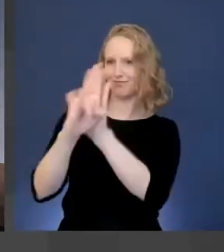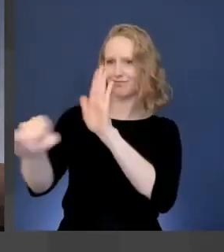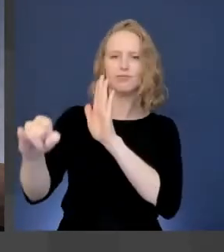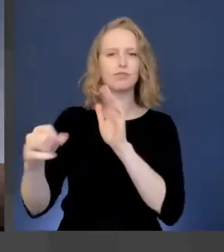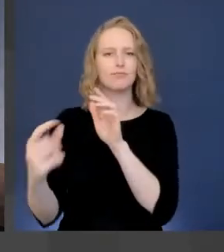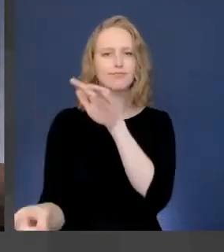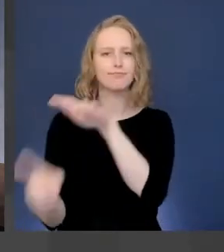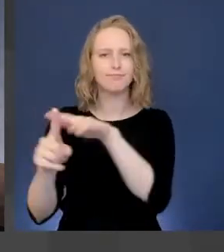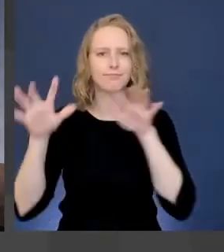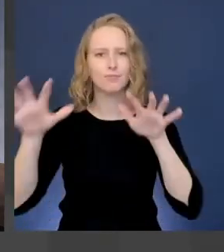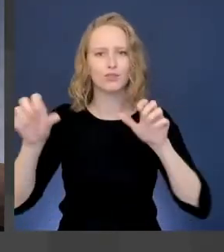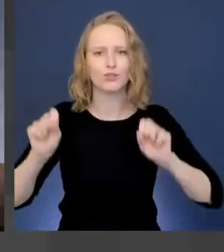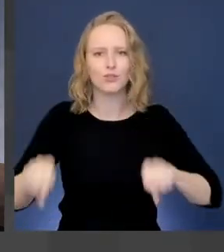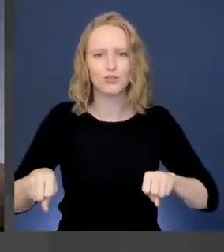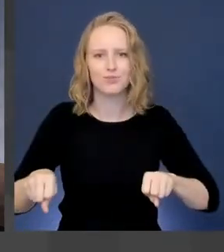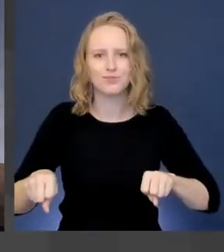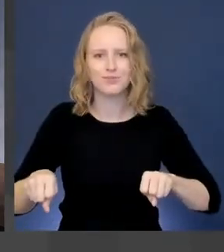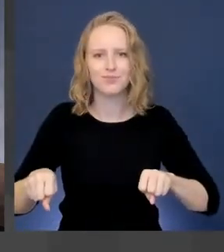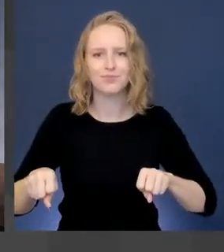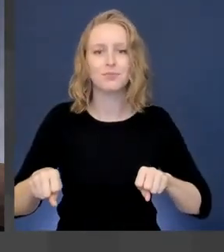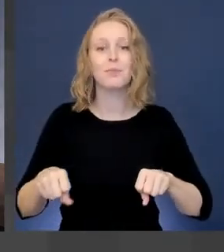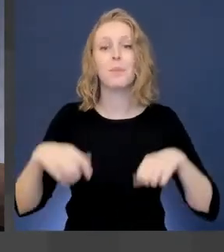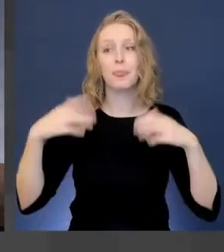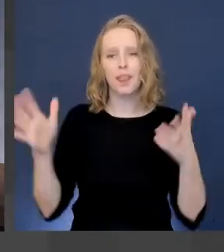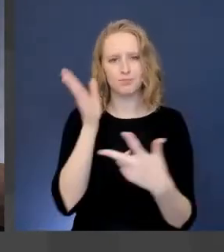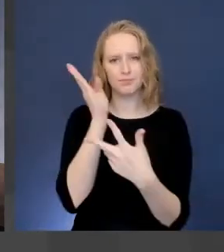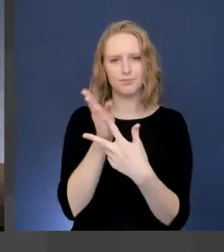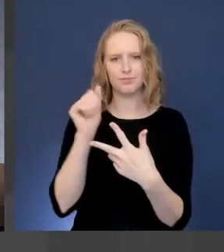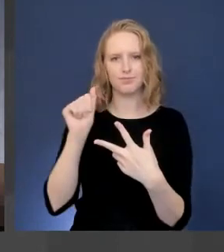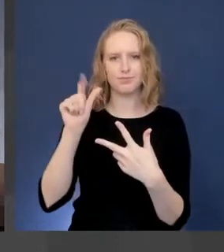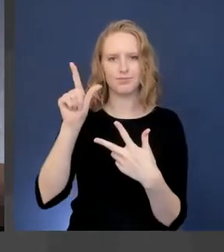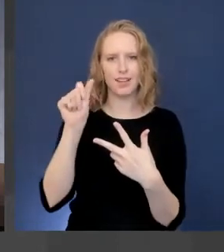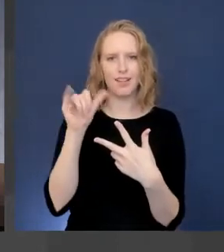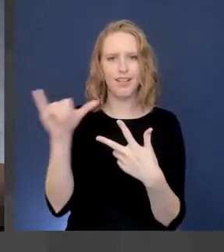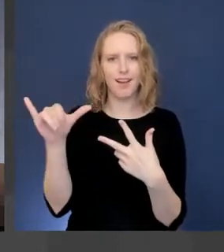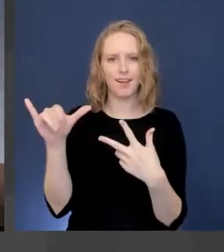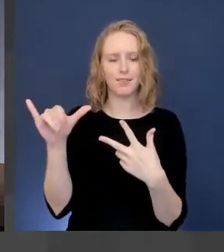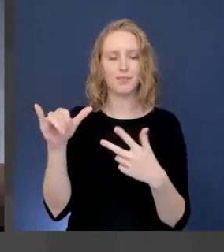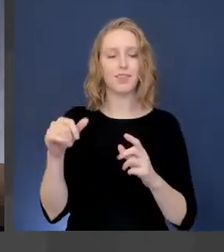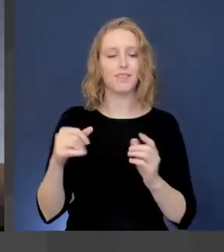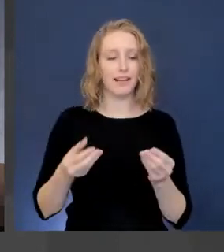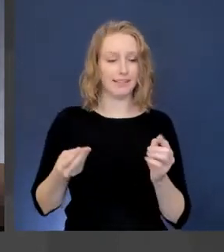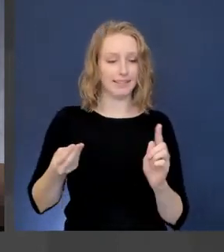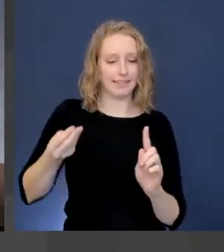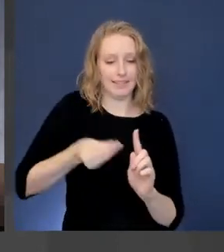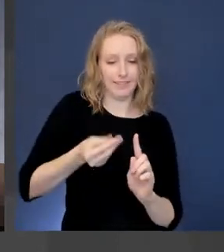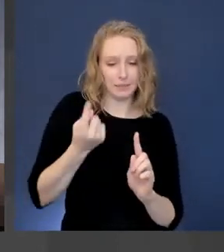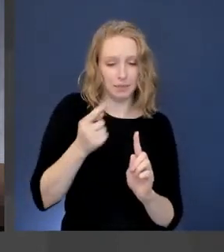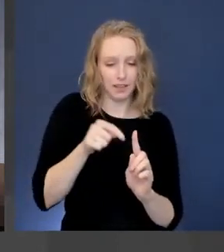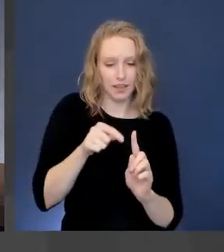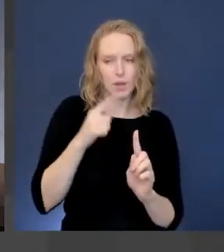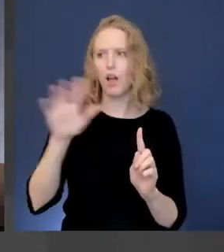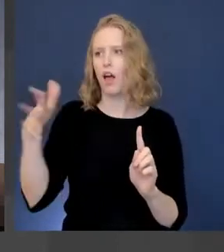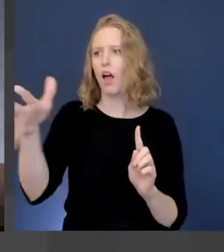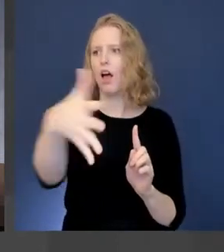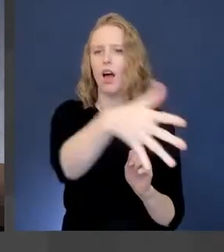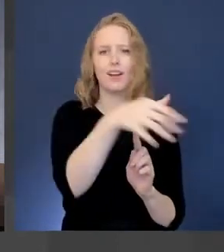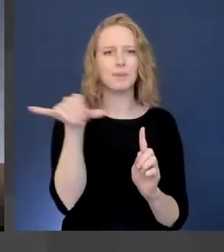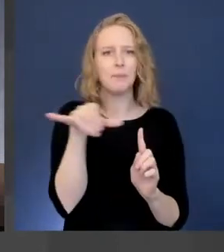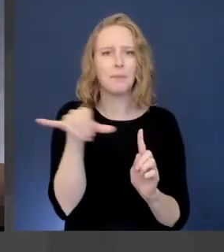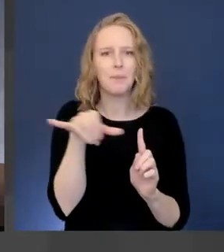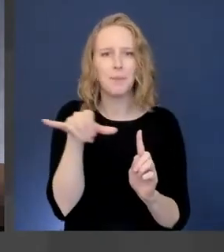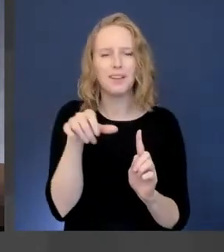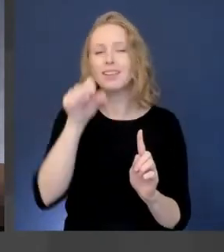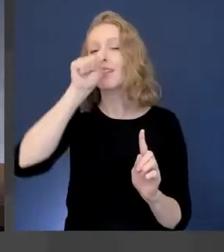the Allay. If you give it an item, it will collect matching ones for you. It also loves music, so if there's a note block